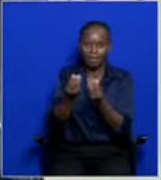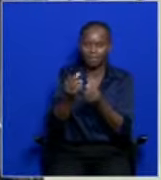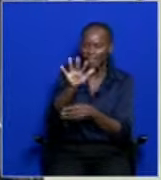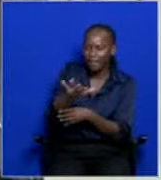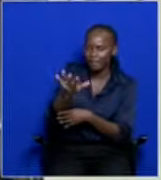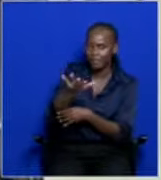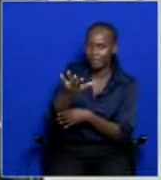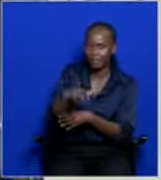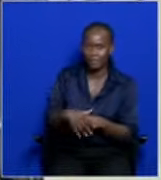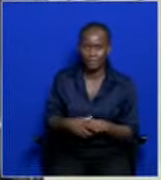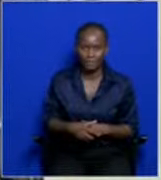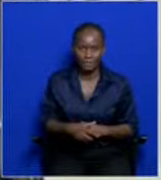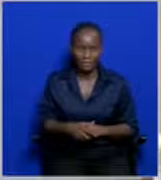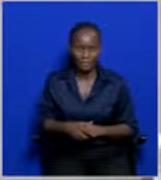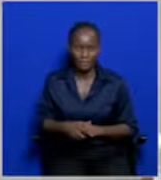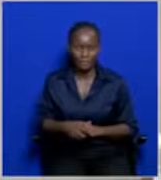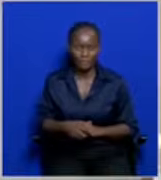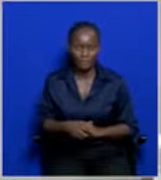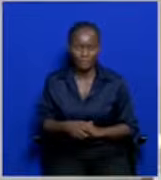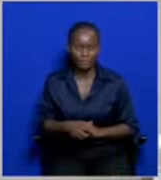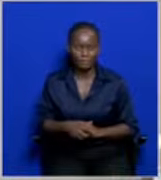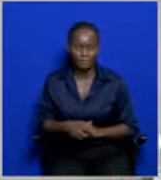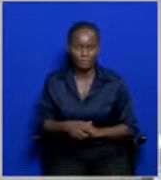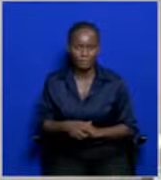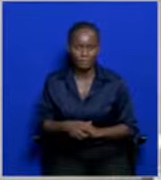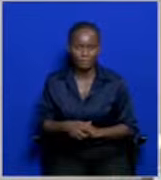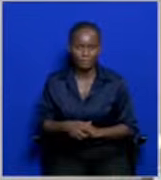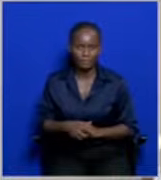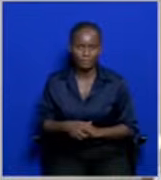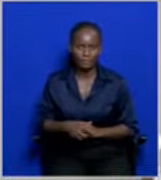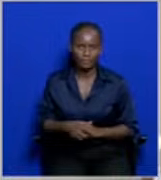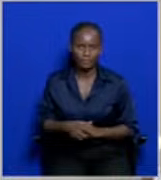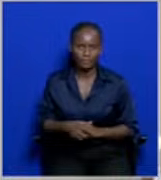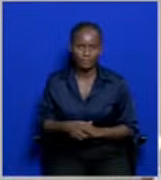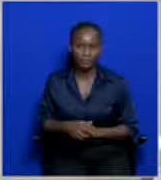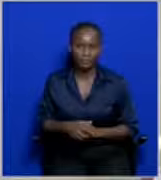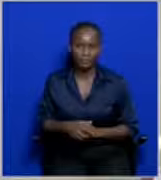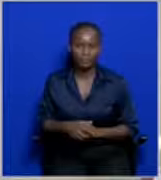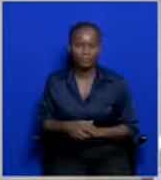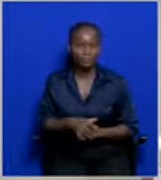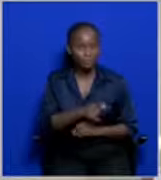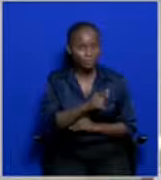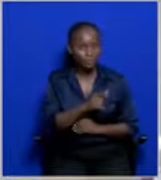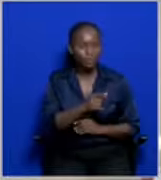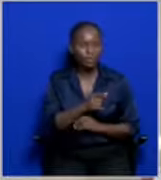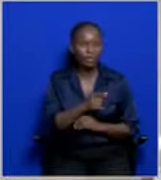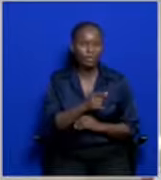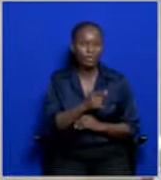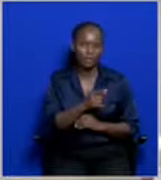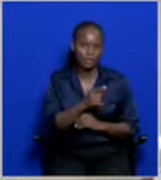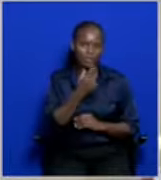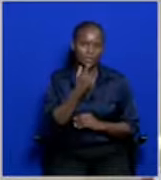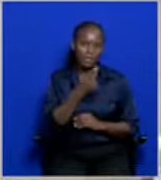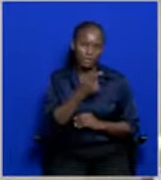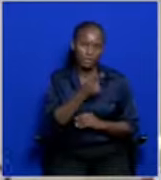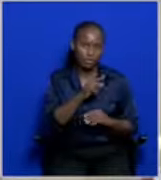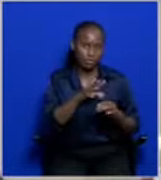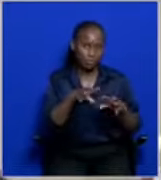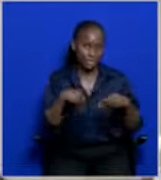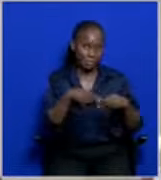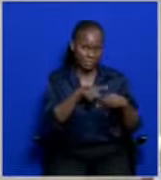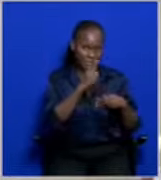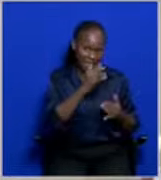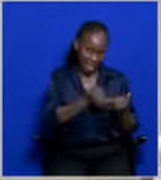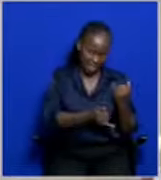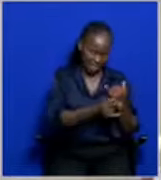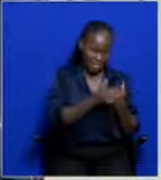But do you acknowledge that there must be an error between the two figures, the one in the letter and the one in your statement? Which is the